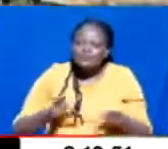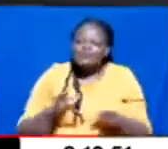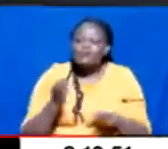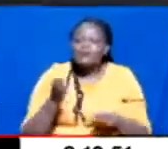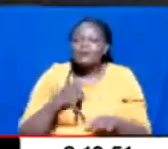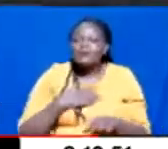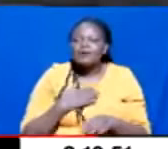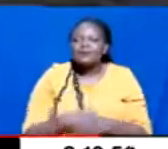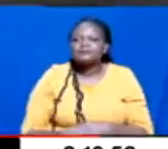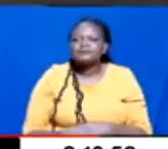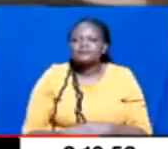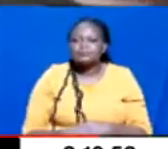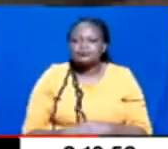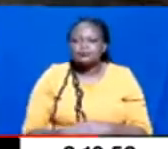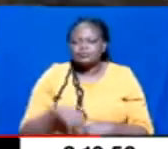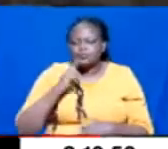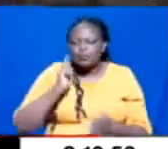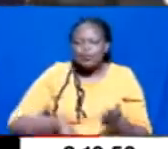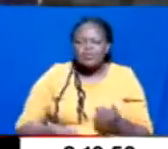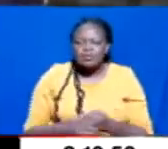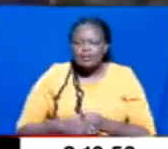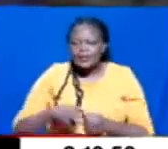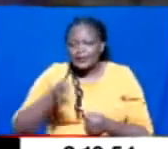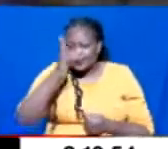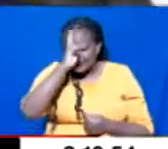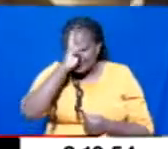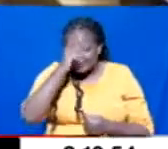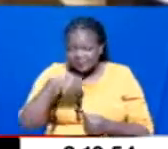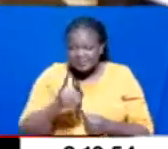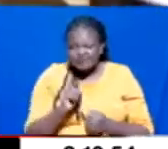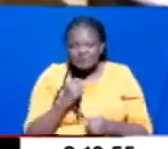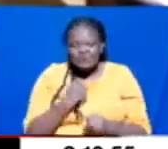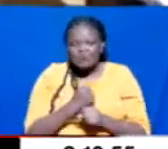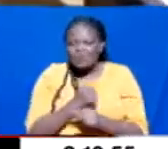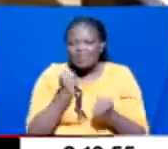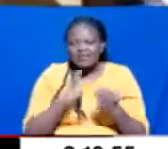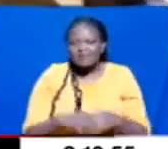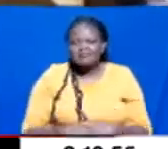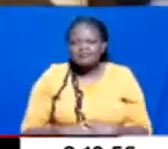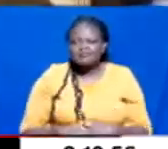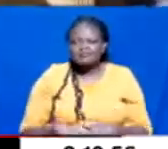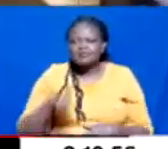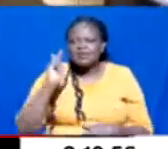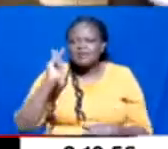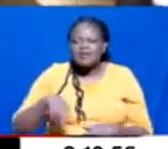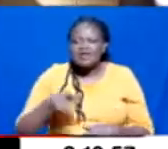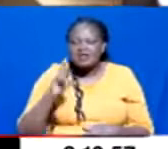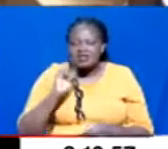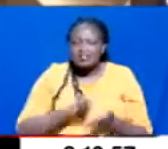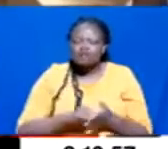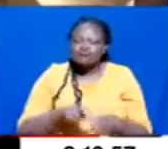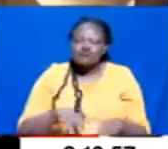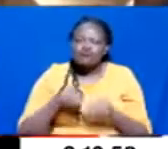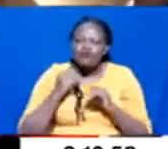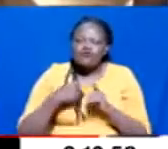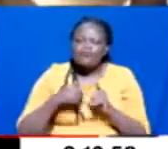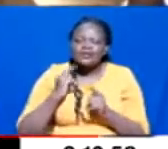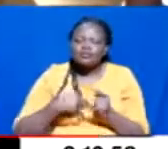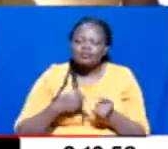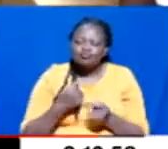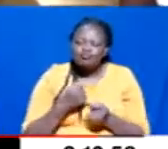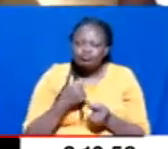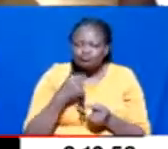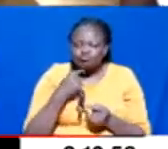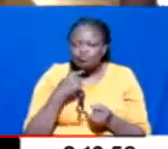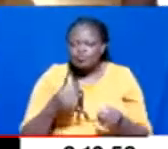the North Rift, accusing the police of complacency. Our KBR statue took from us. We have youths that have